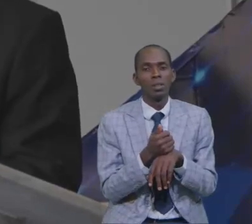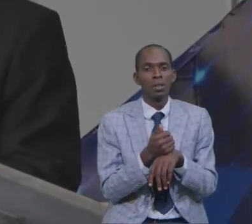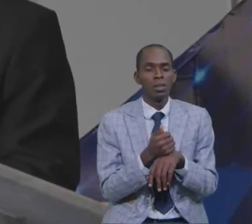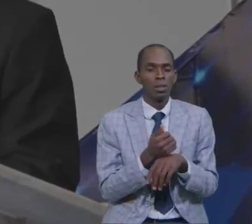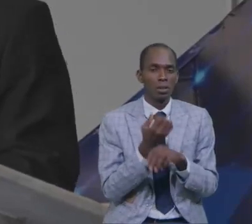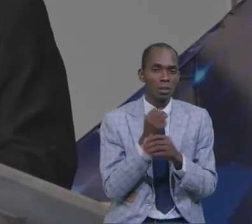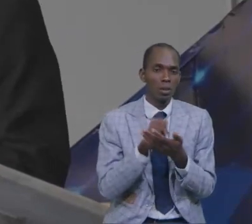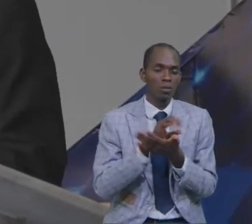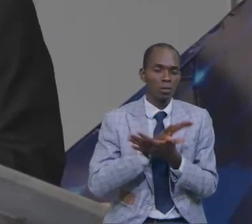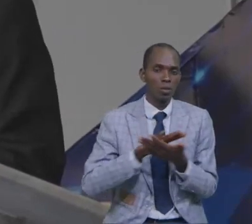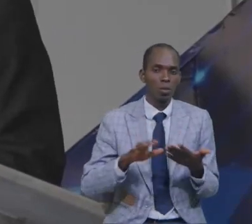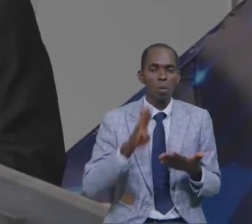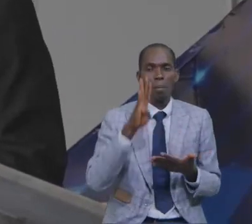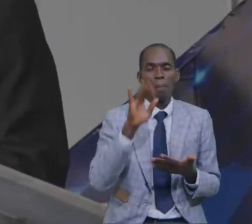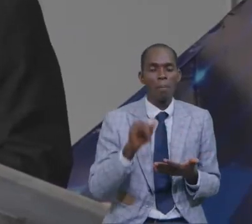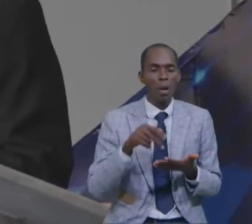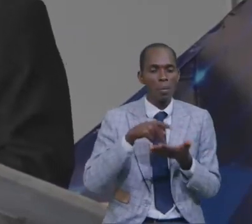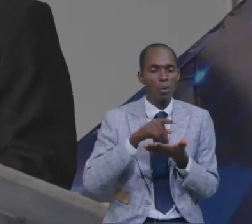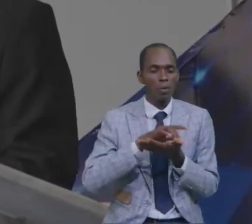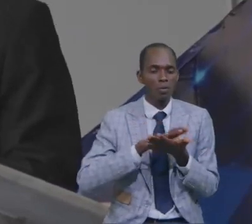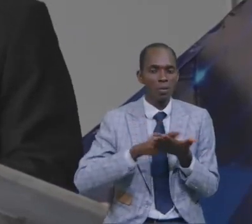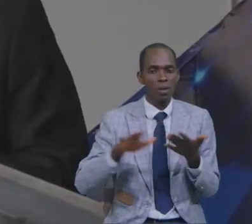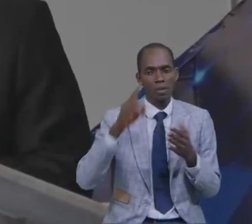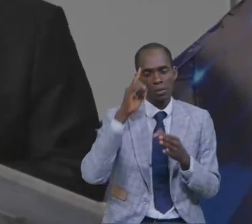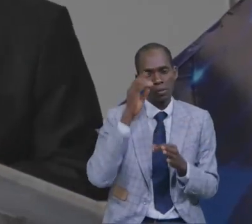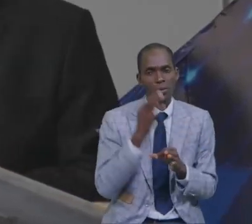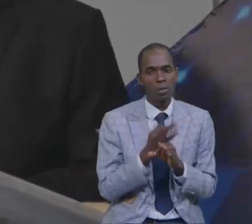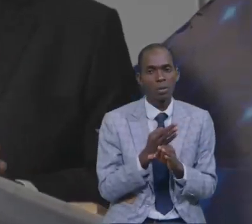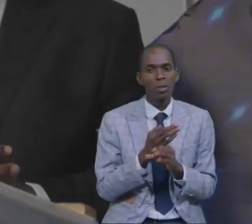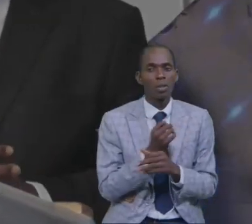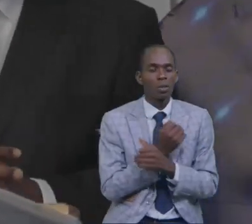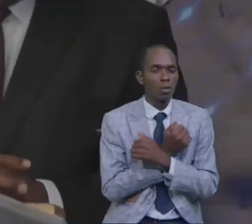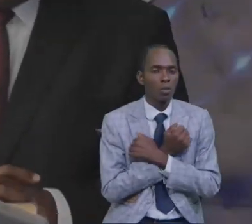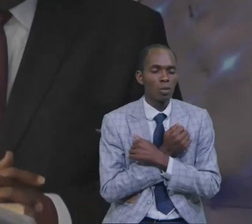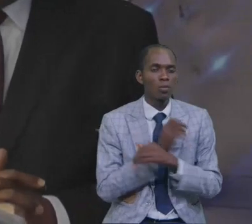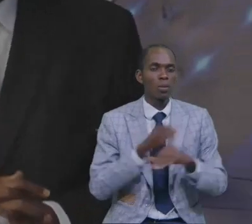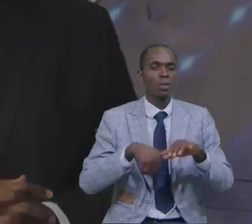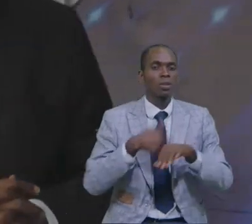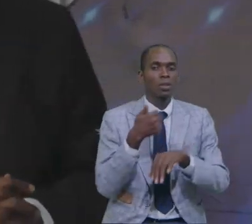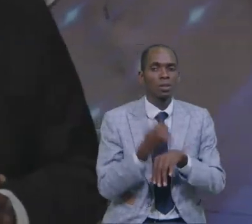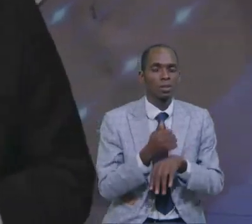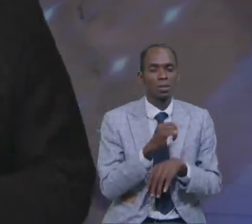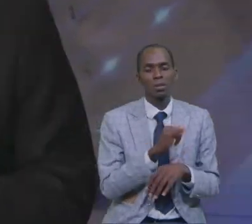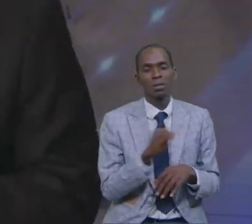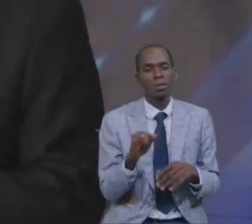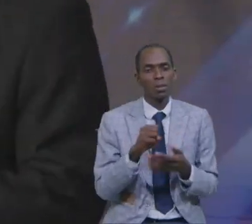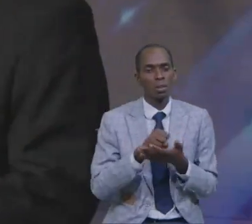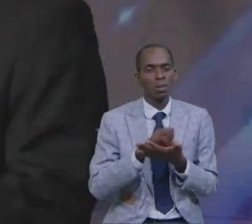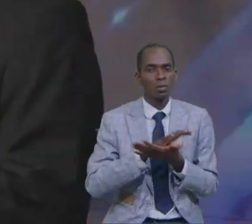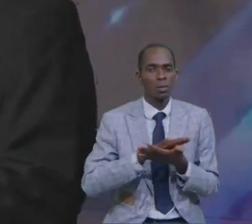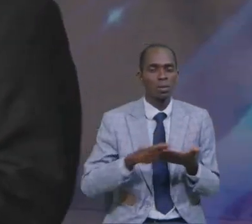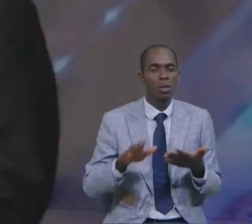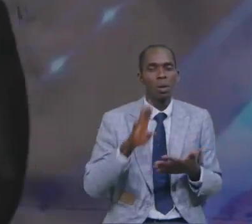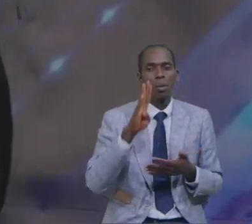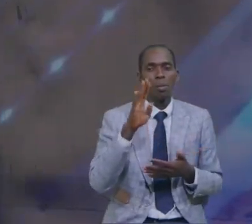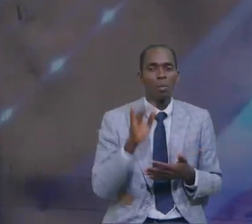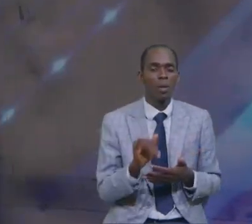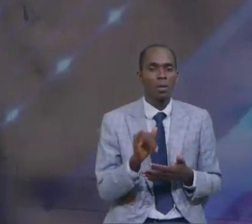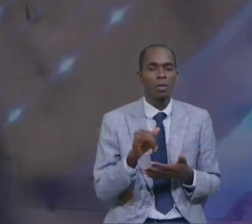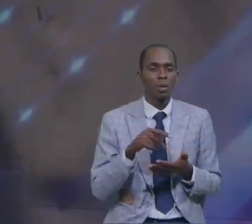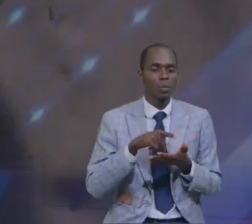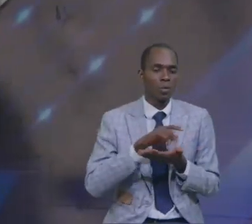sanctification by purifying faith. It tells us in 1